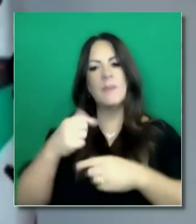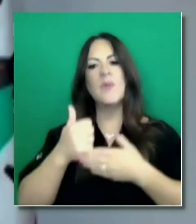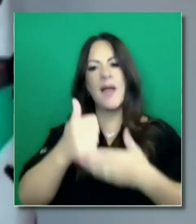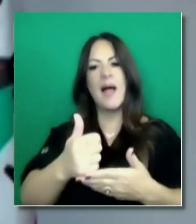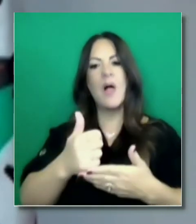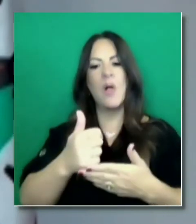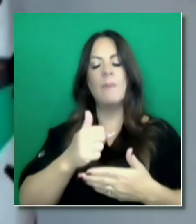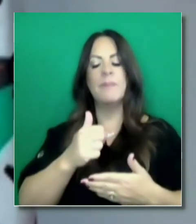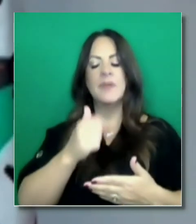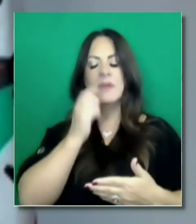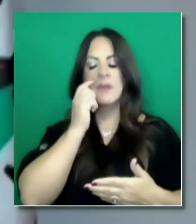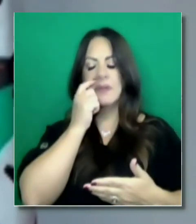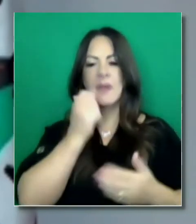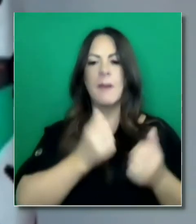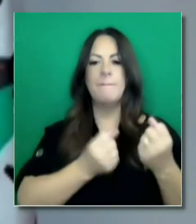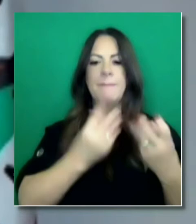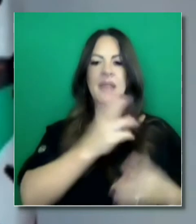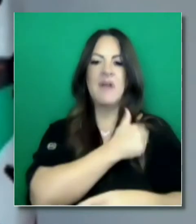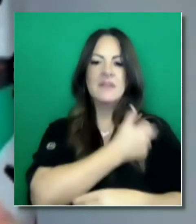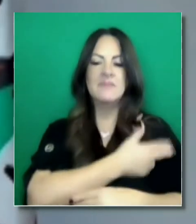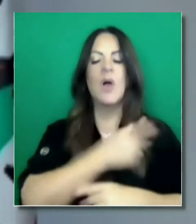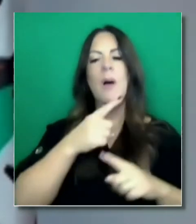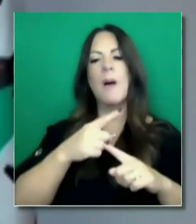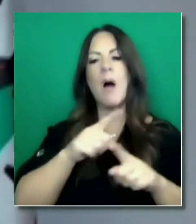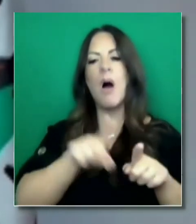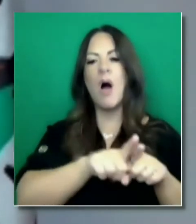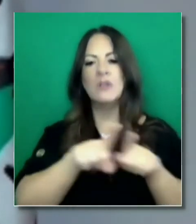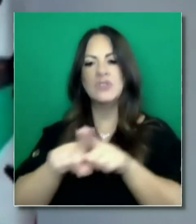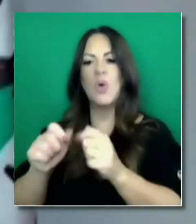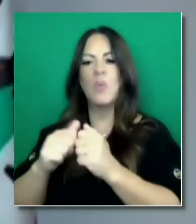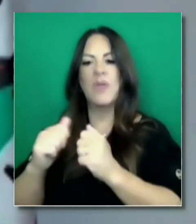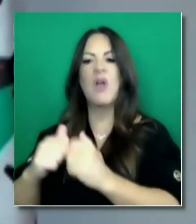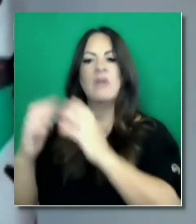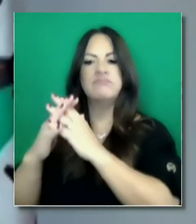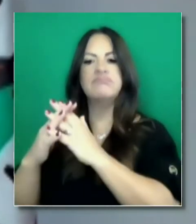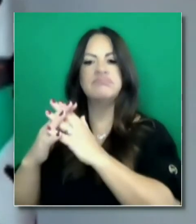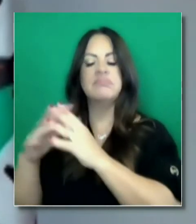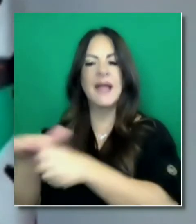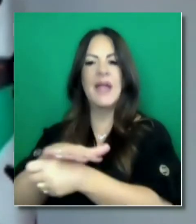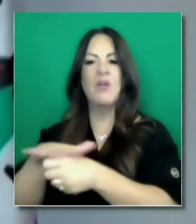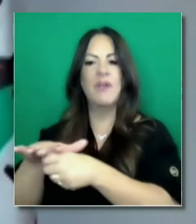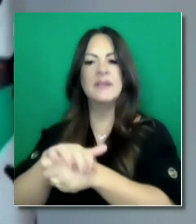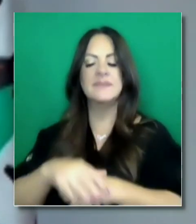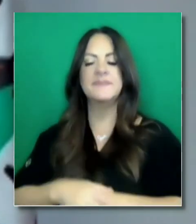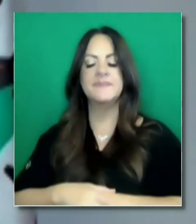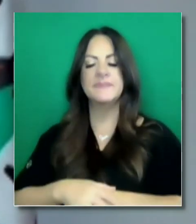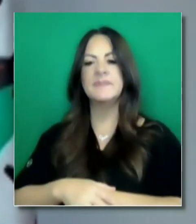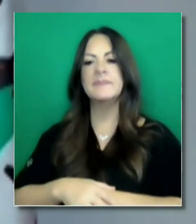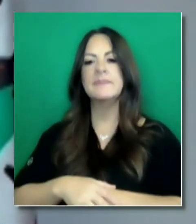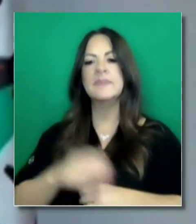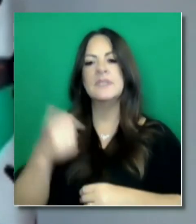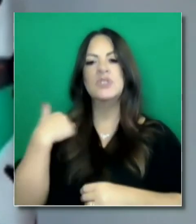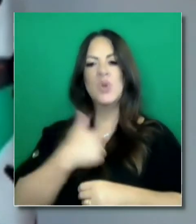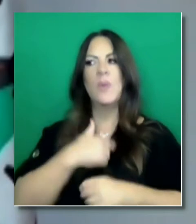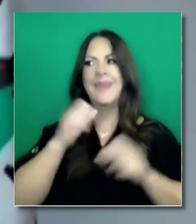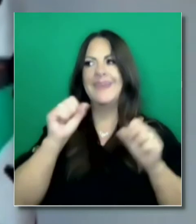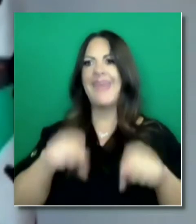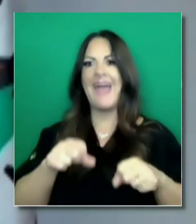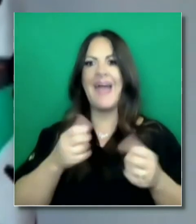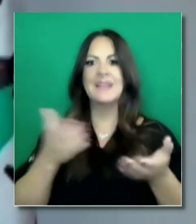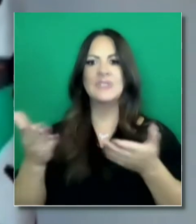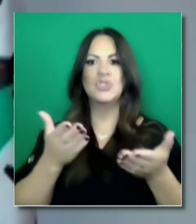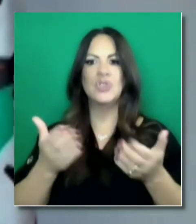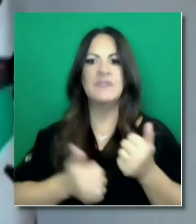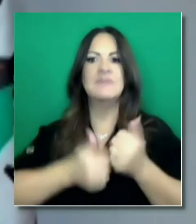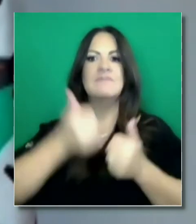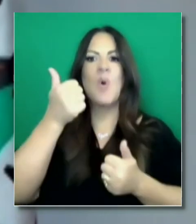some of the beds that today are available, but also open up additional beds so that our ability to surge is indeed as great